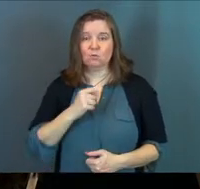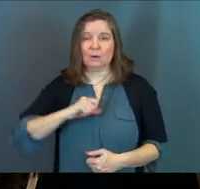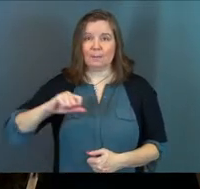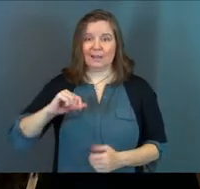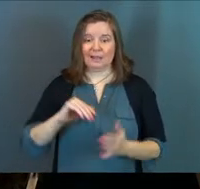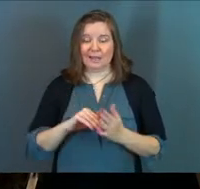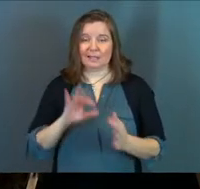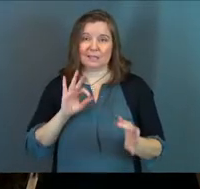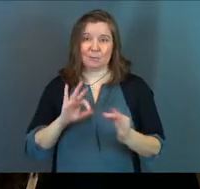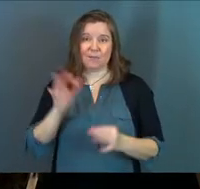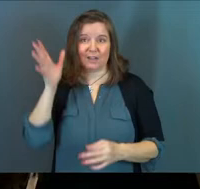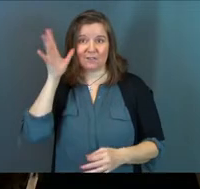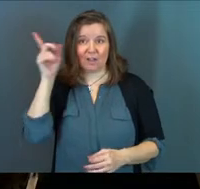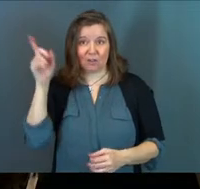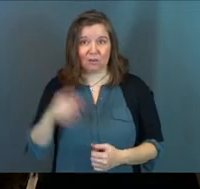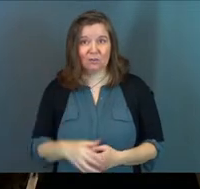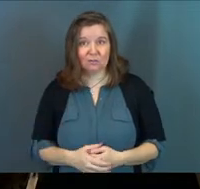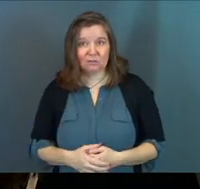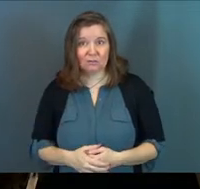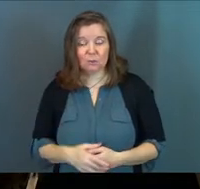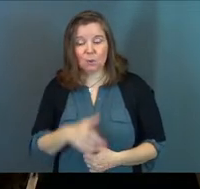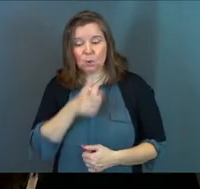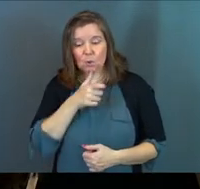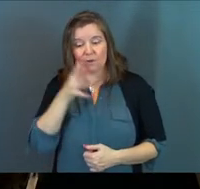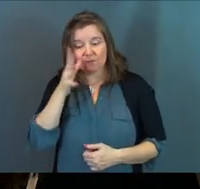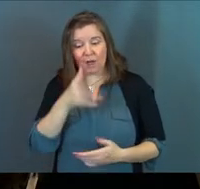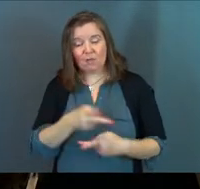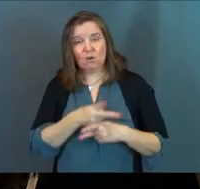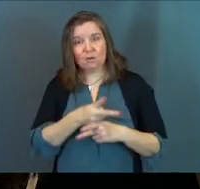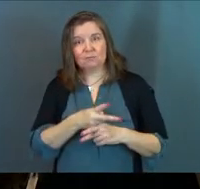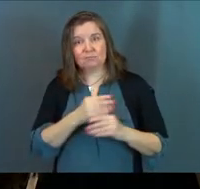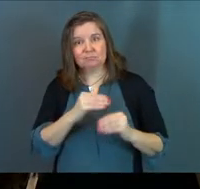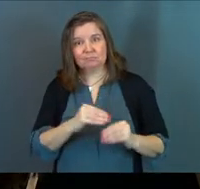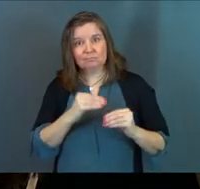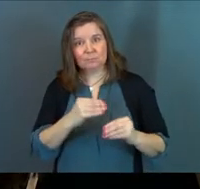rebelling against a perfect father who fathered him well.